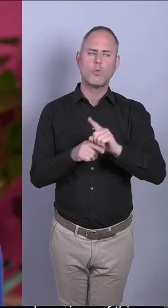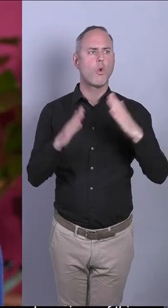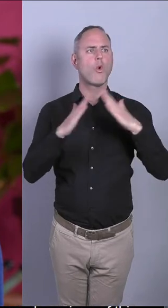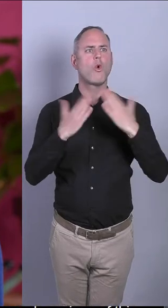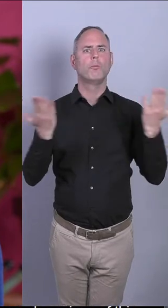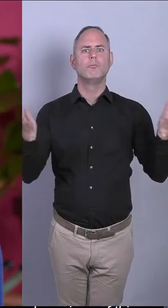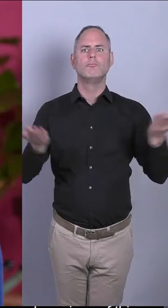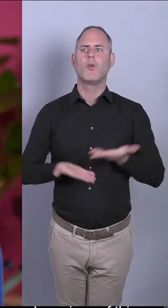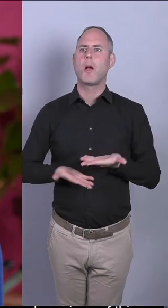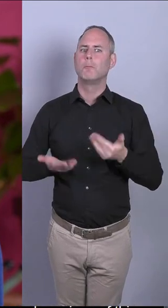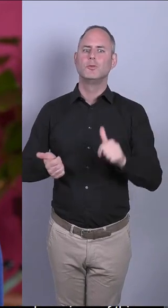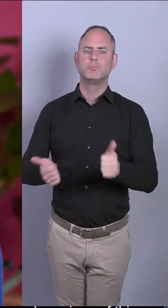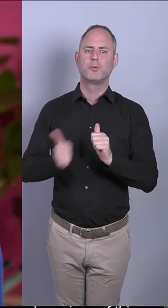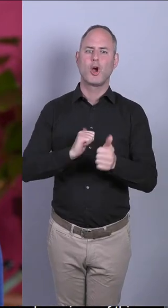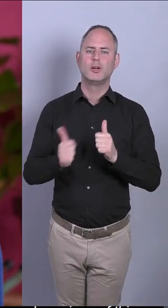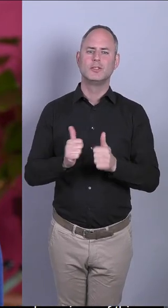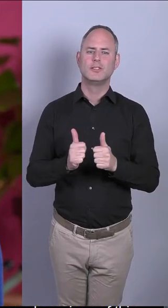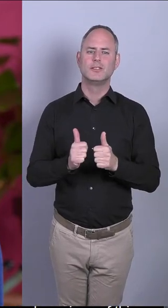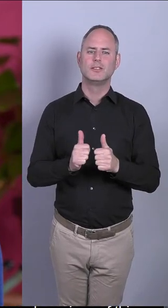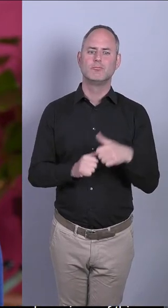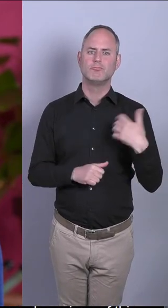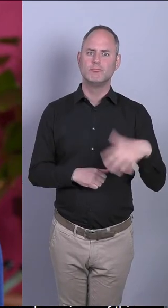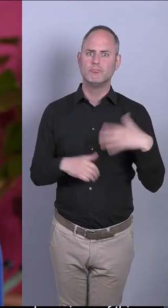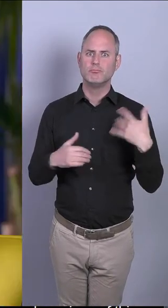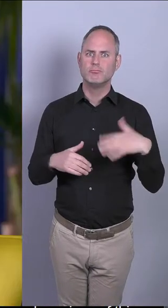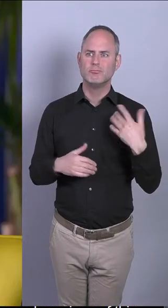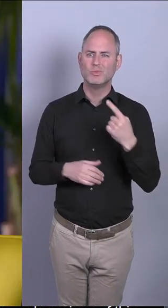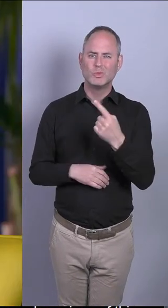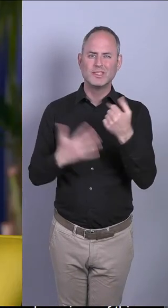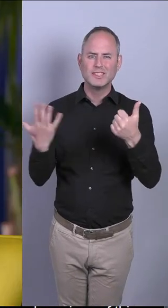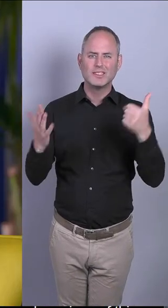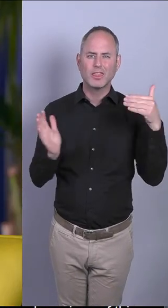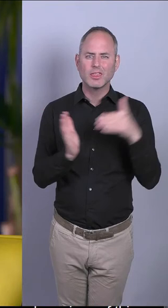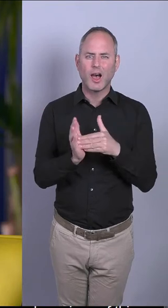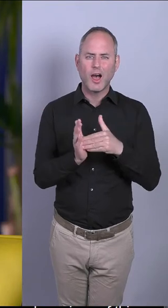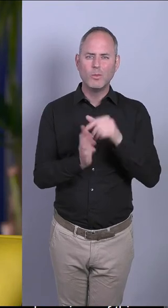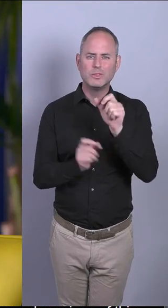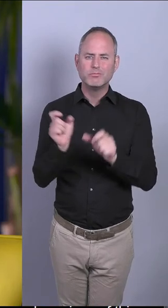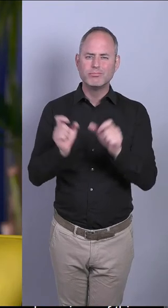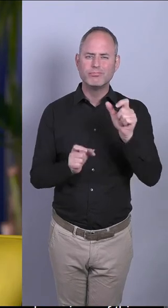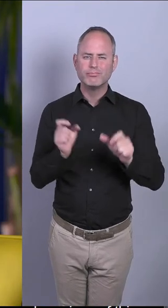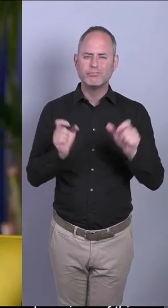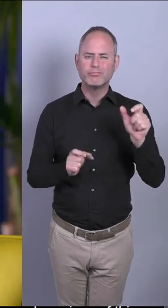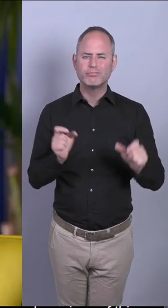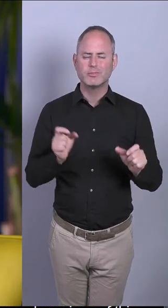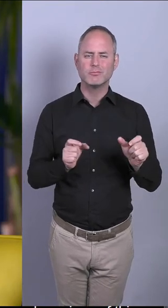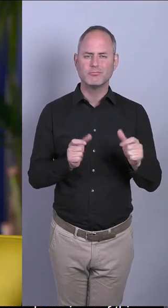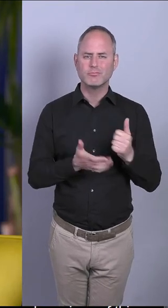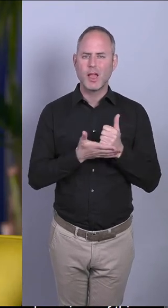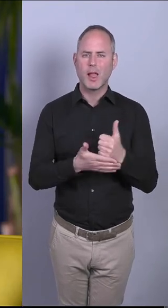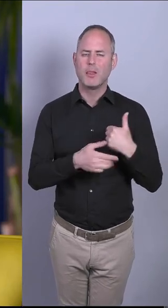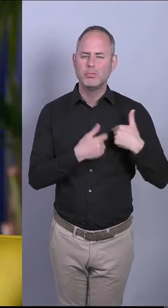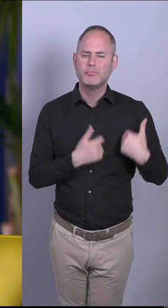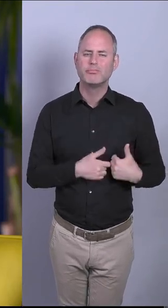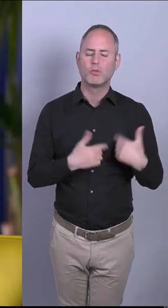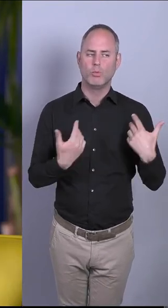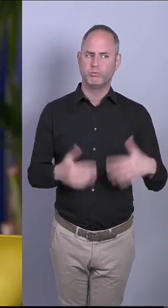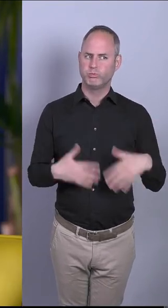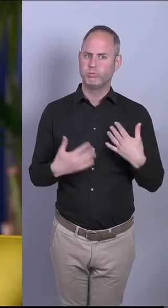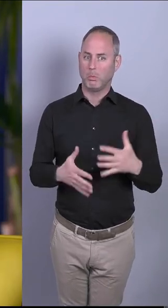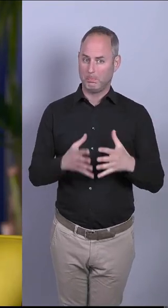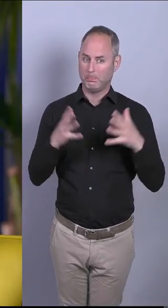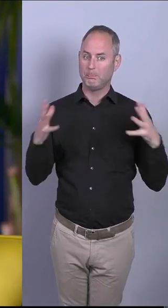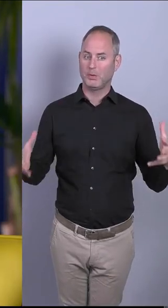to host the event and to be a host for 16,000 volunteers? Oh, it's very important for the city of